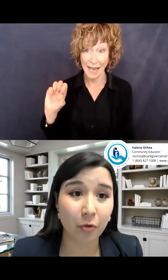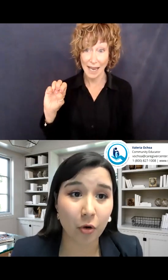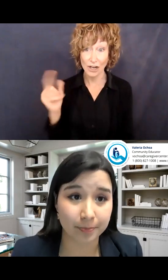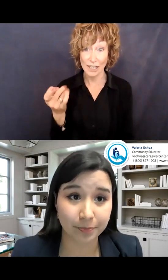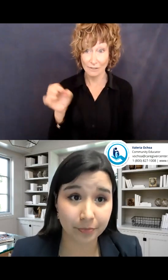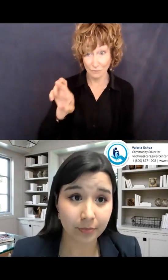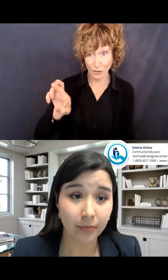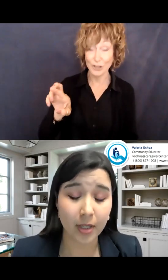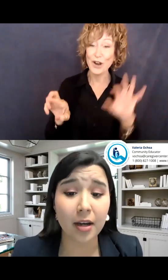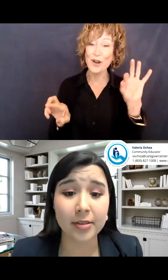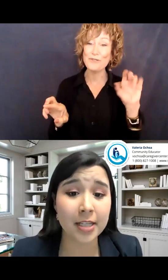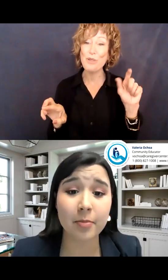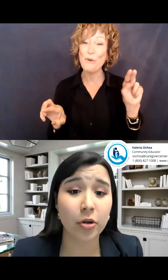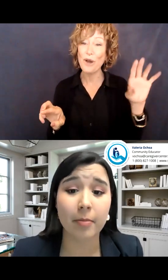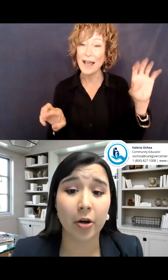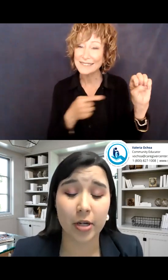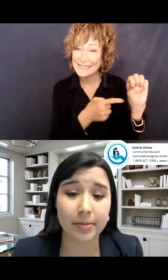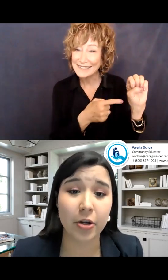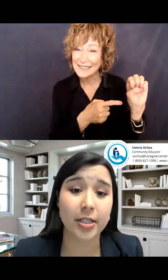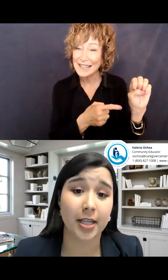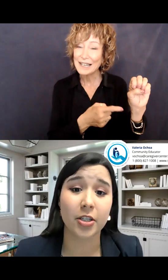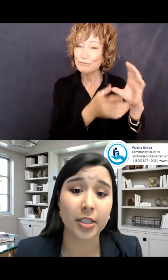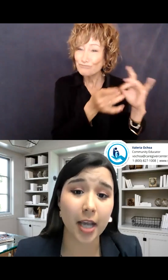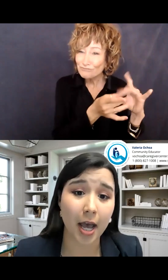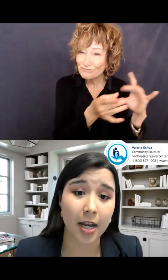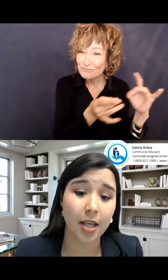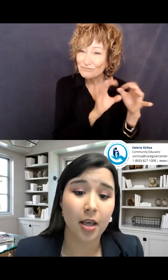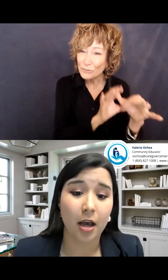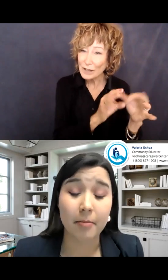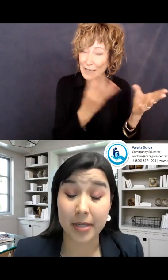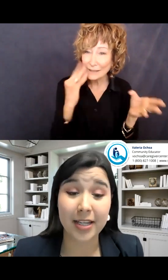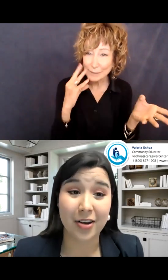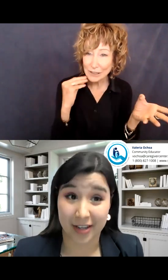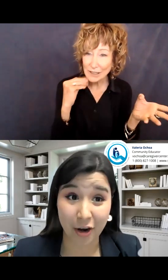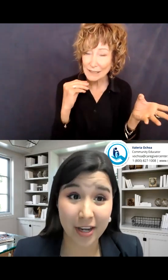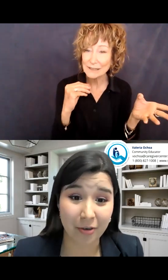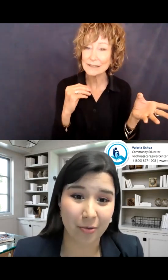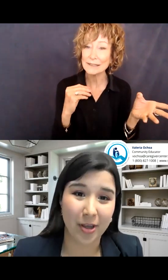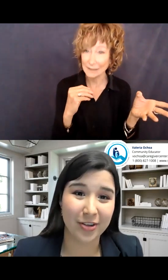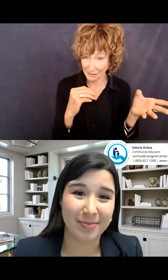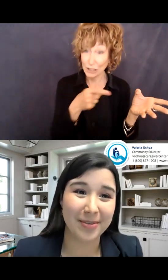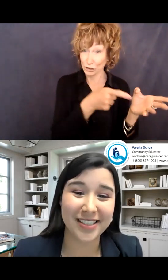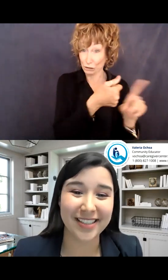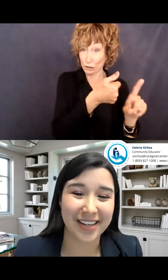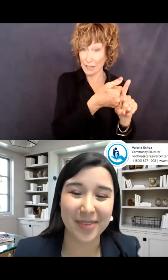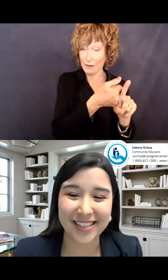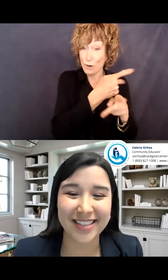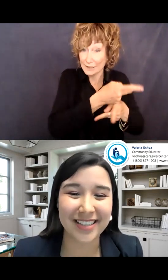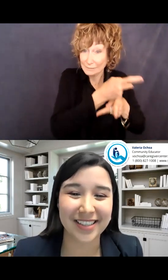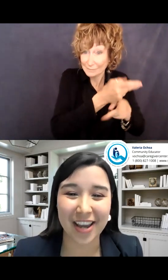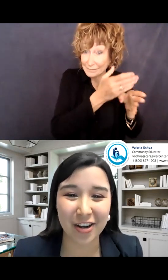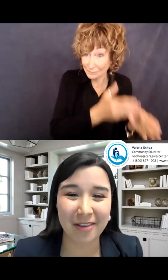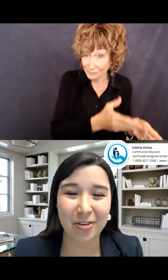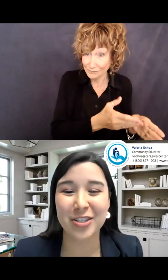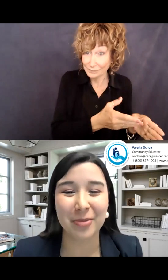a beautiful testimony about her experience that she had being a caregiver, whether maybe she admits that